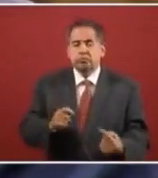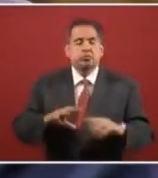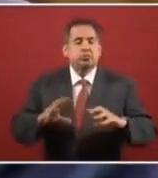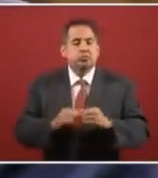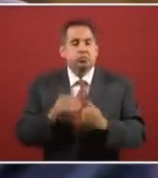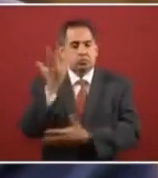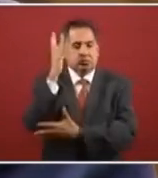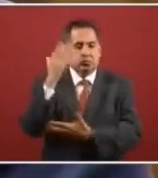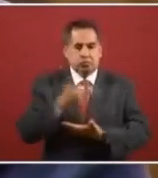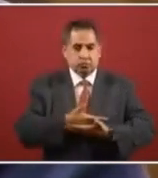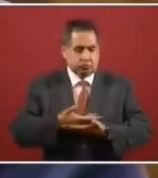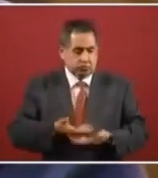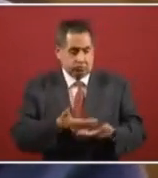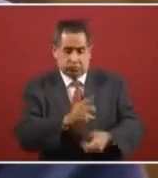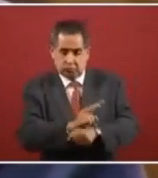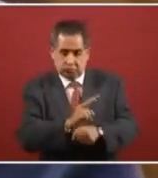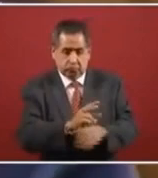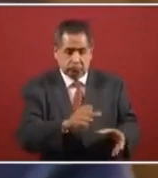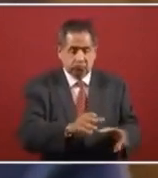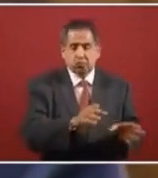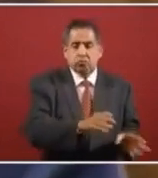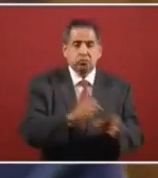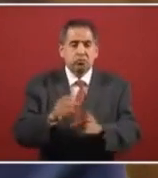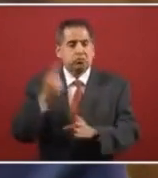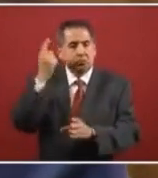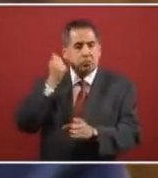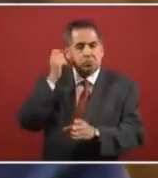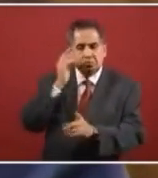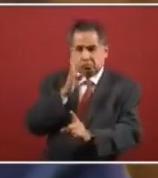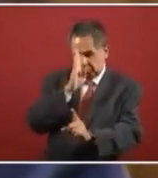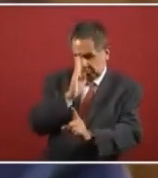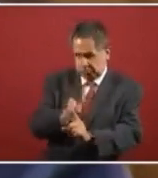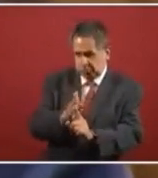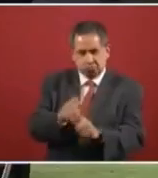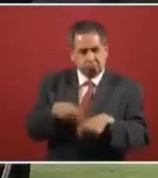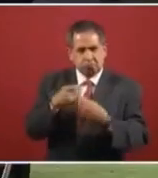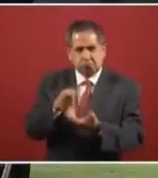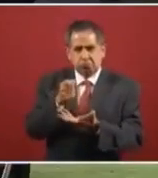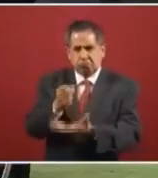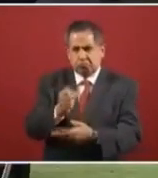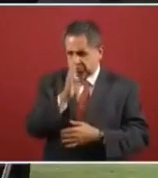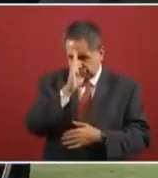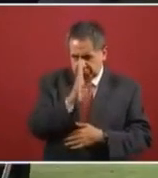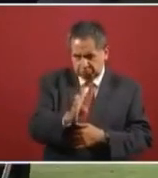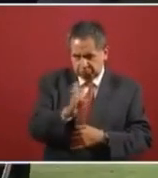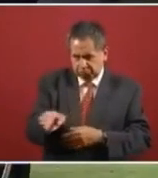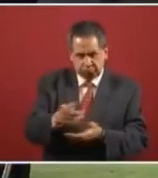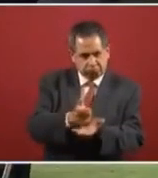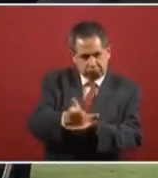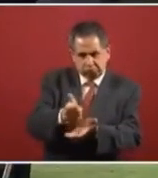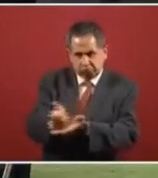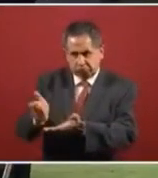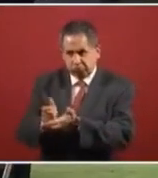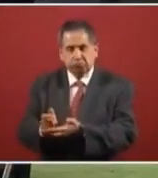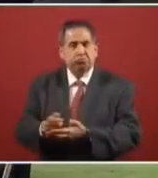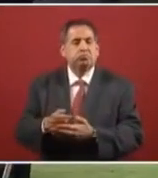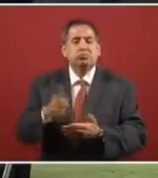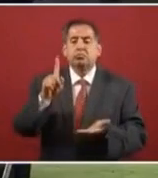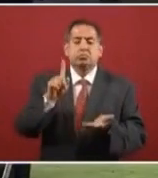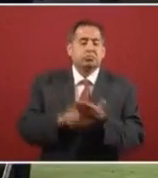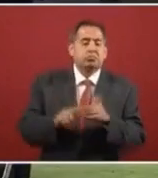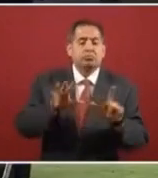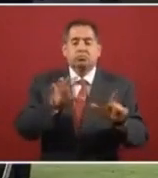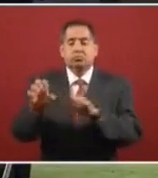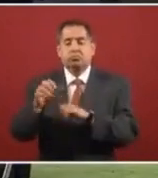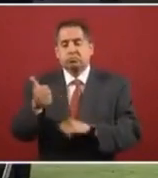that are in the in the primary schools and they get there